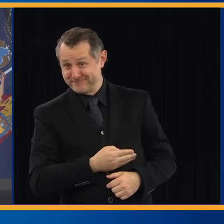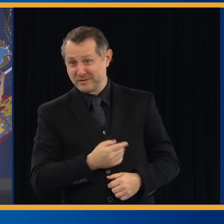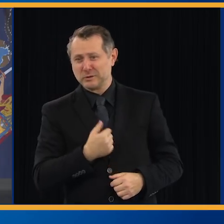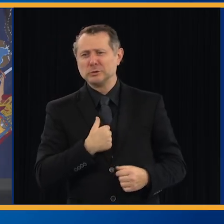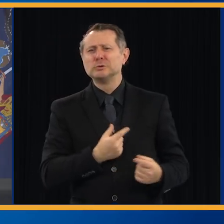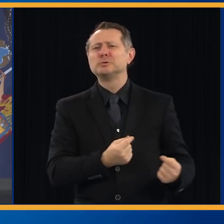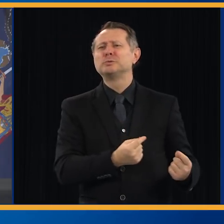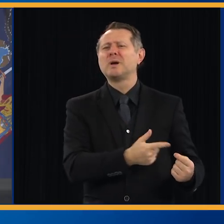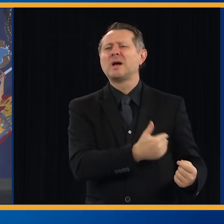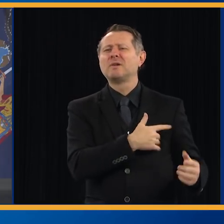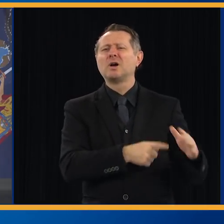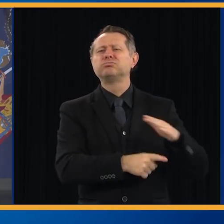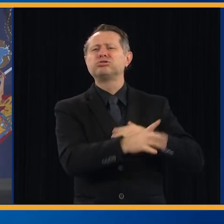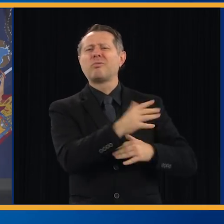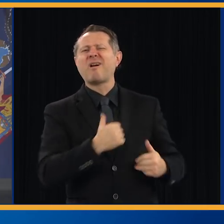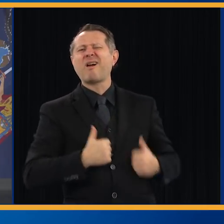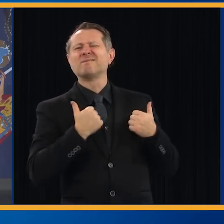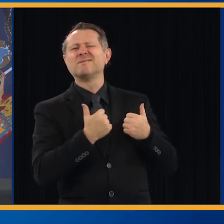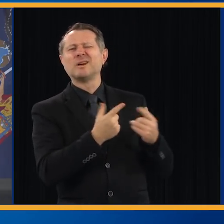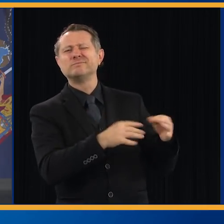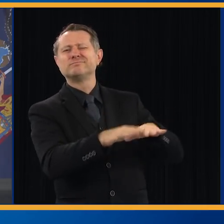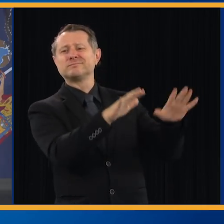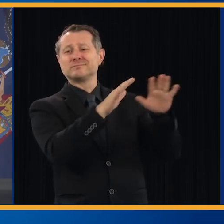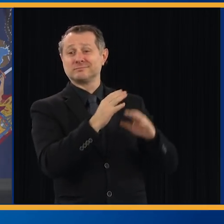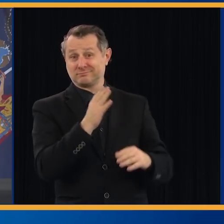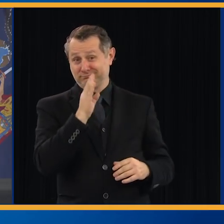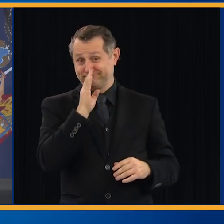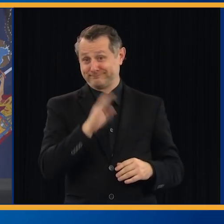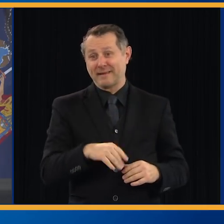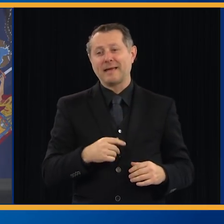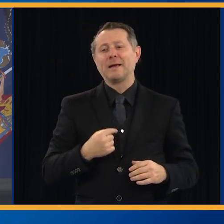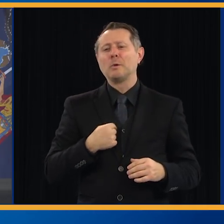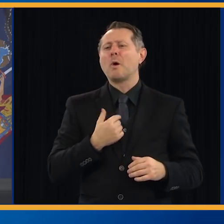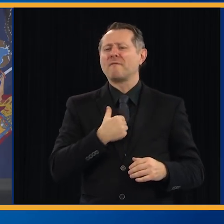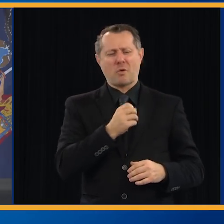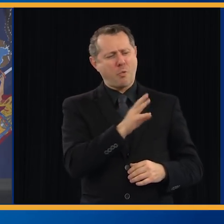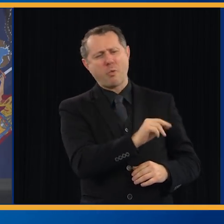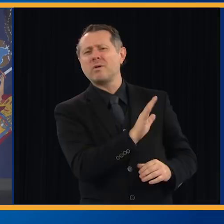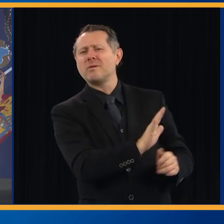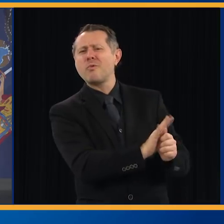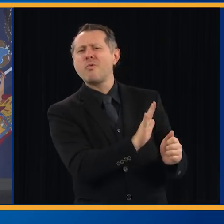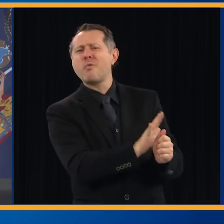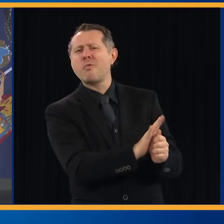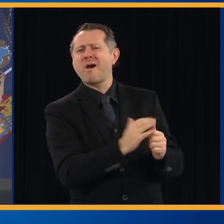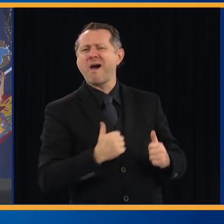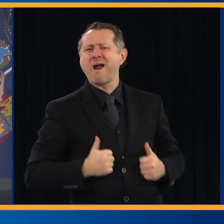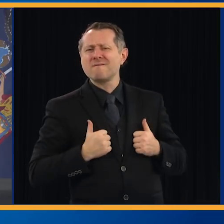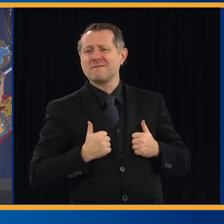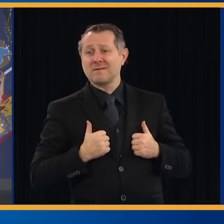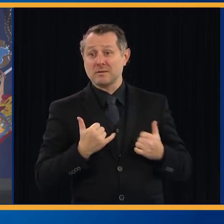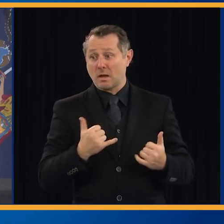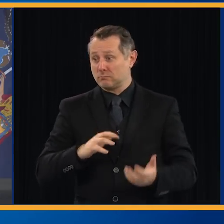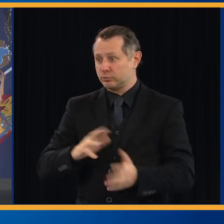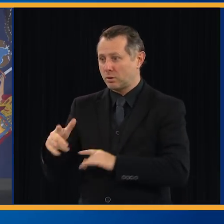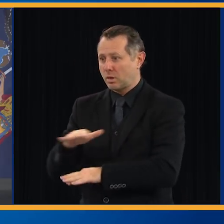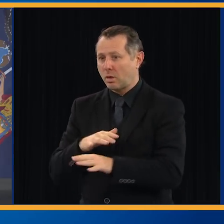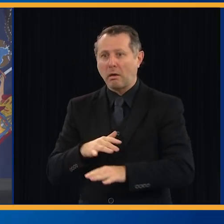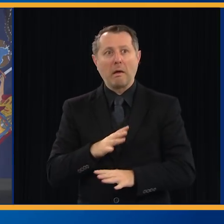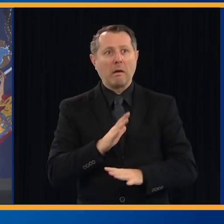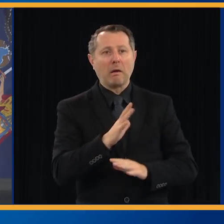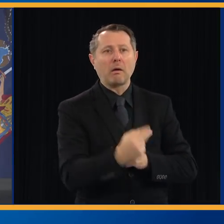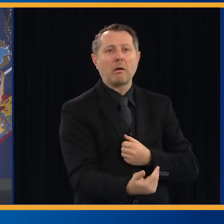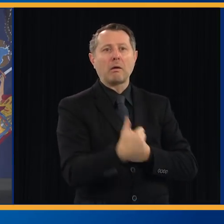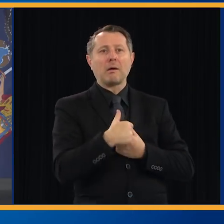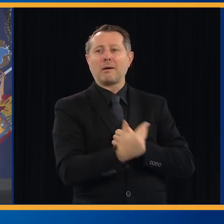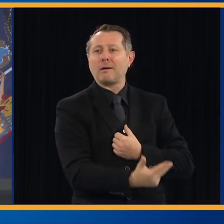to see, they're taking life by the horns. So I get this beautiful silver